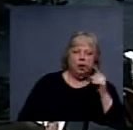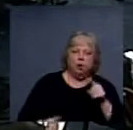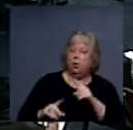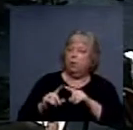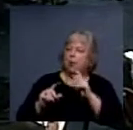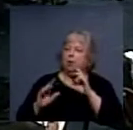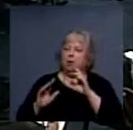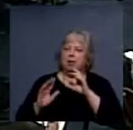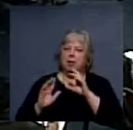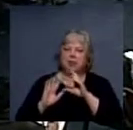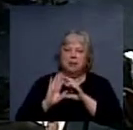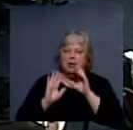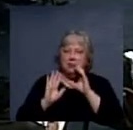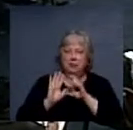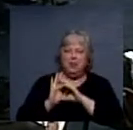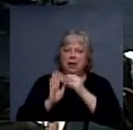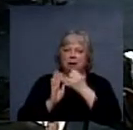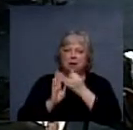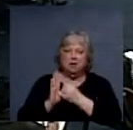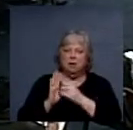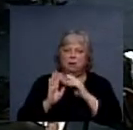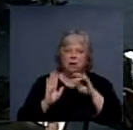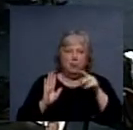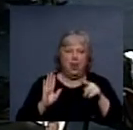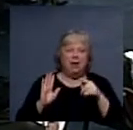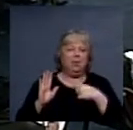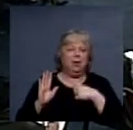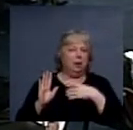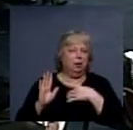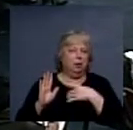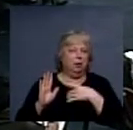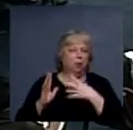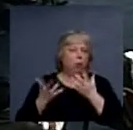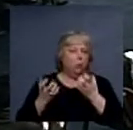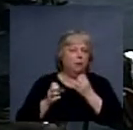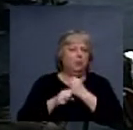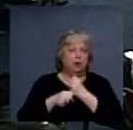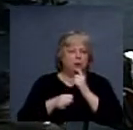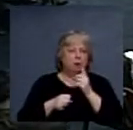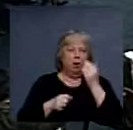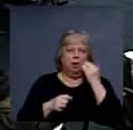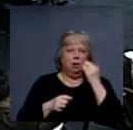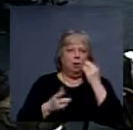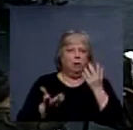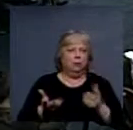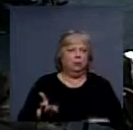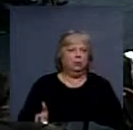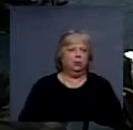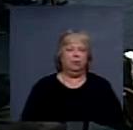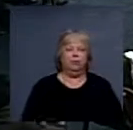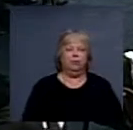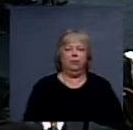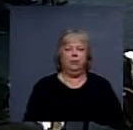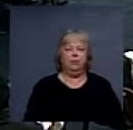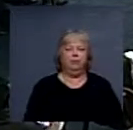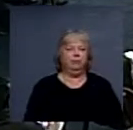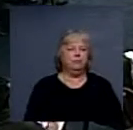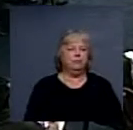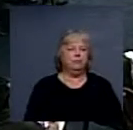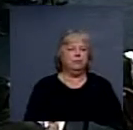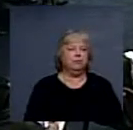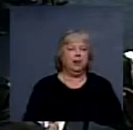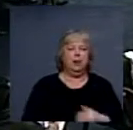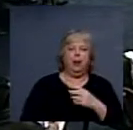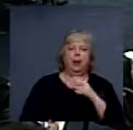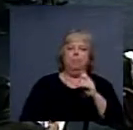sketch or the map so that I can make sure that I'm All right, thinking of the Mr. right Carter, place. if you'd maybe